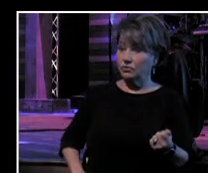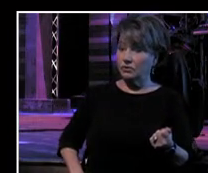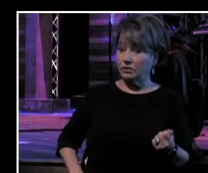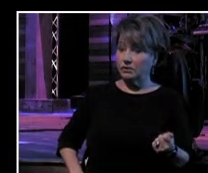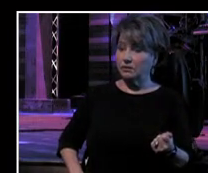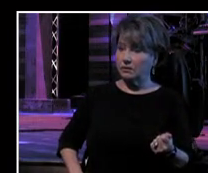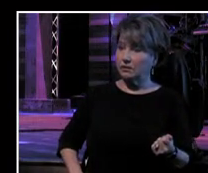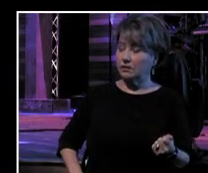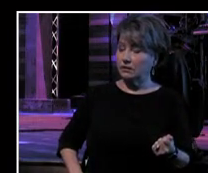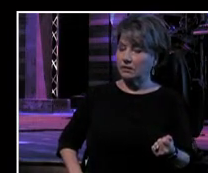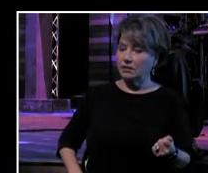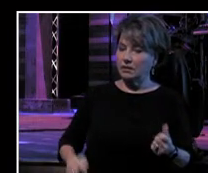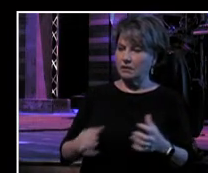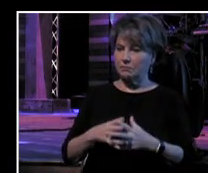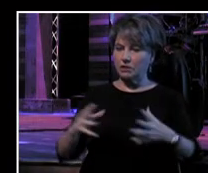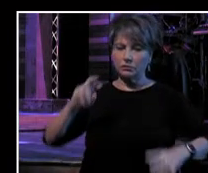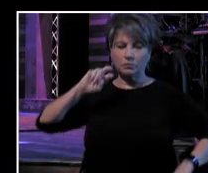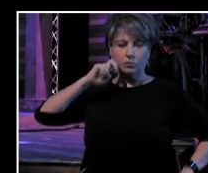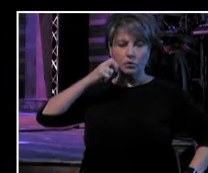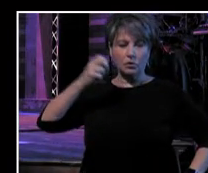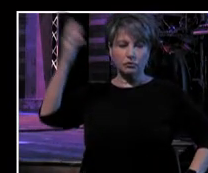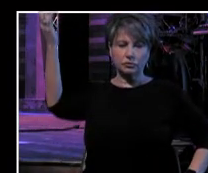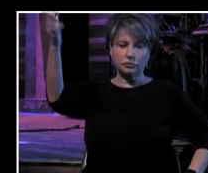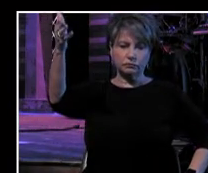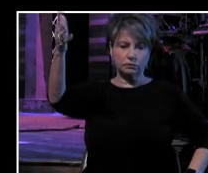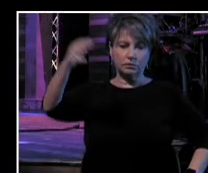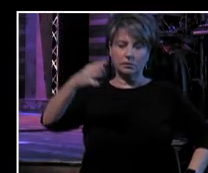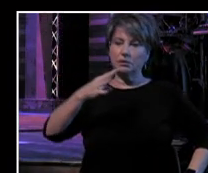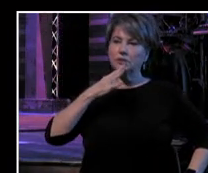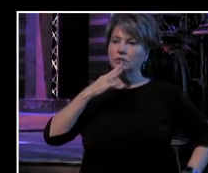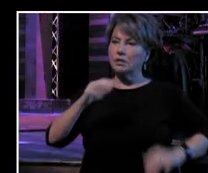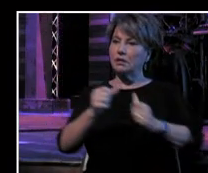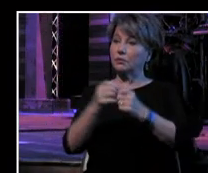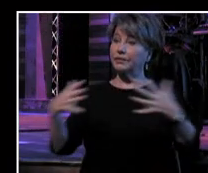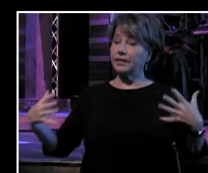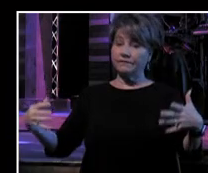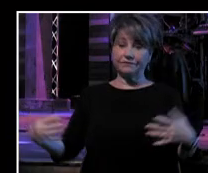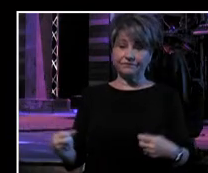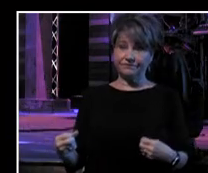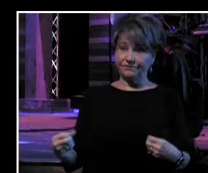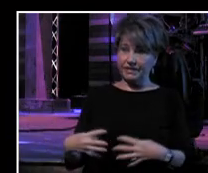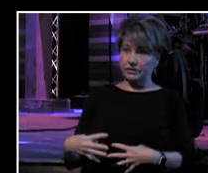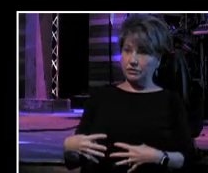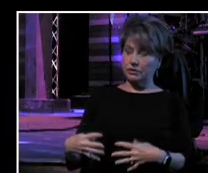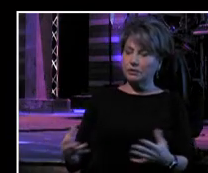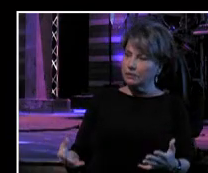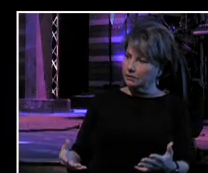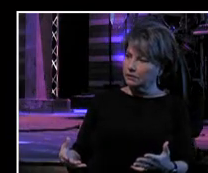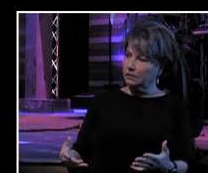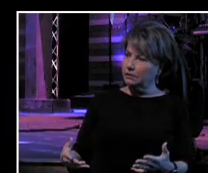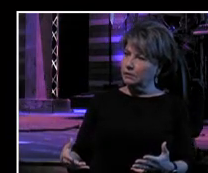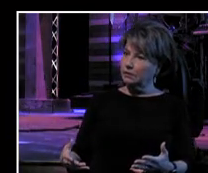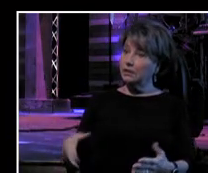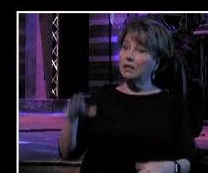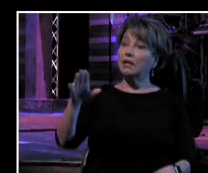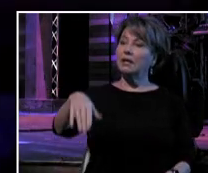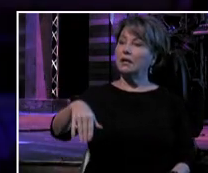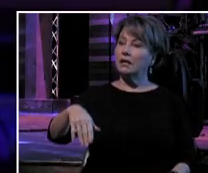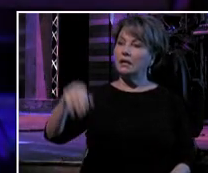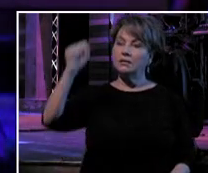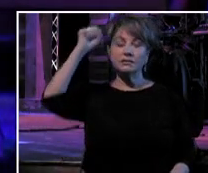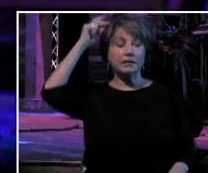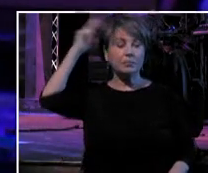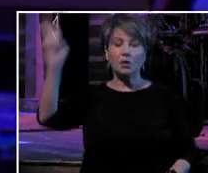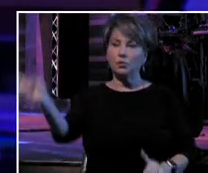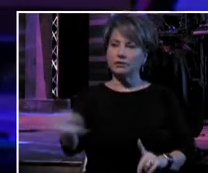imprisonment, are much more bold to speak the word without fear. So press got out there. Hey, Apostle Paul was